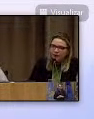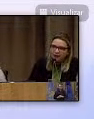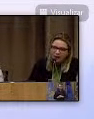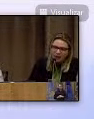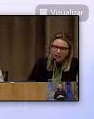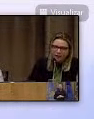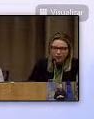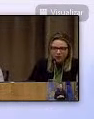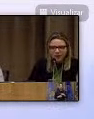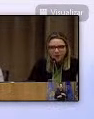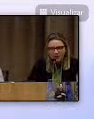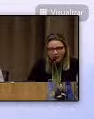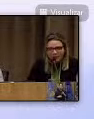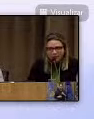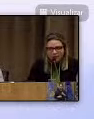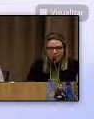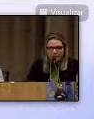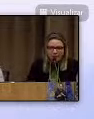we did not stop